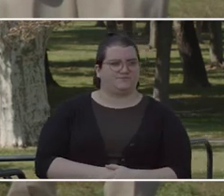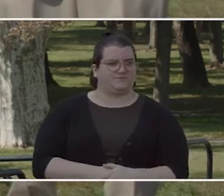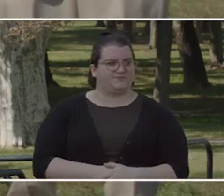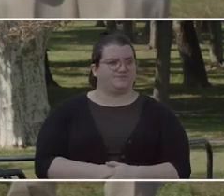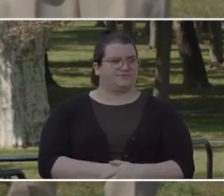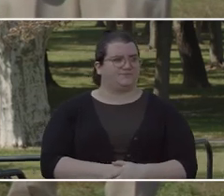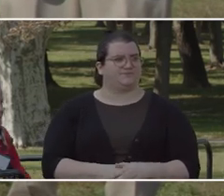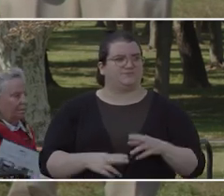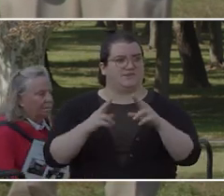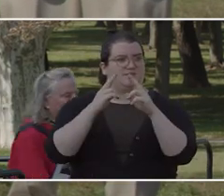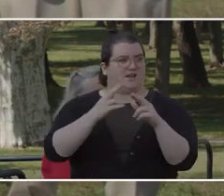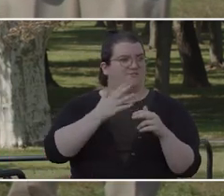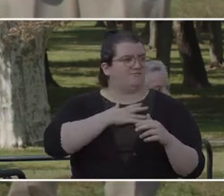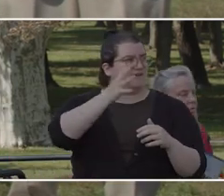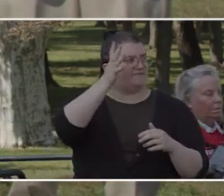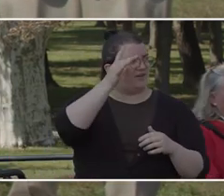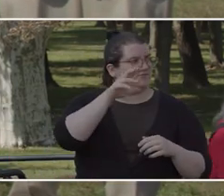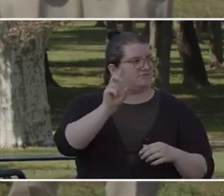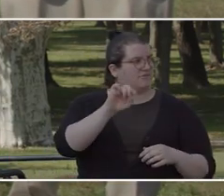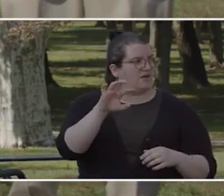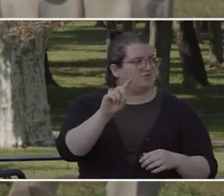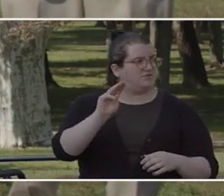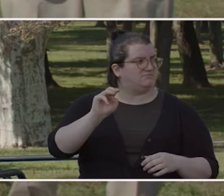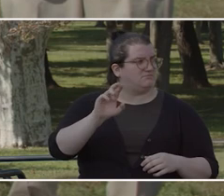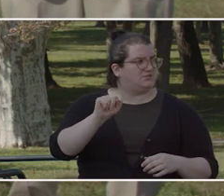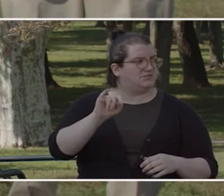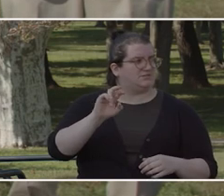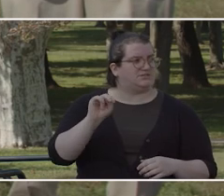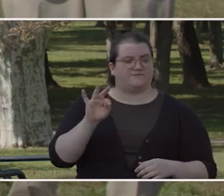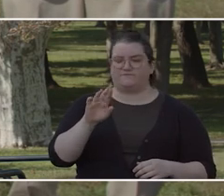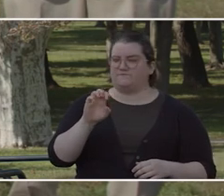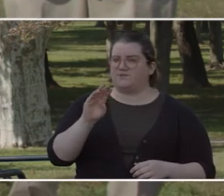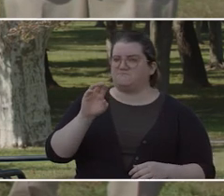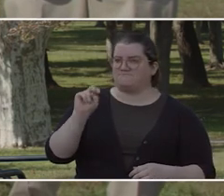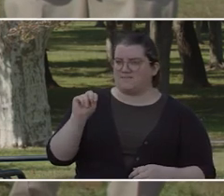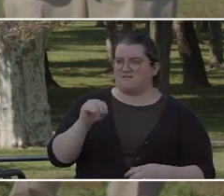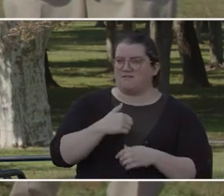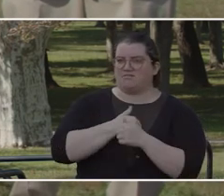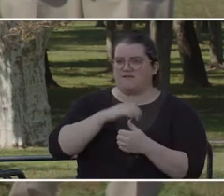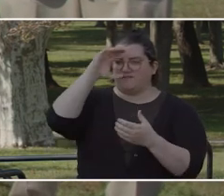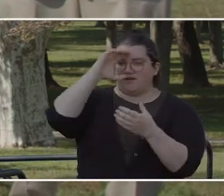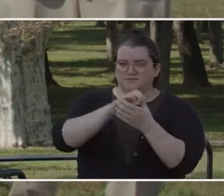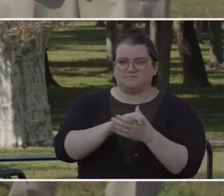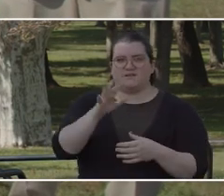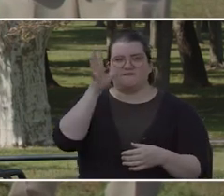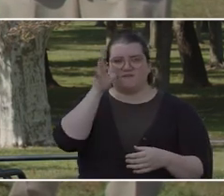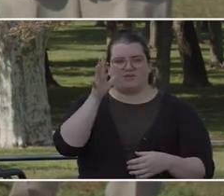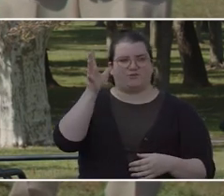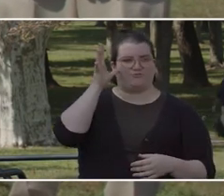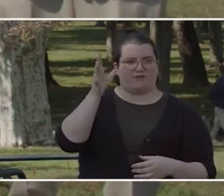In honor of my father, Donald Martin Freeman, loving husband, father, and